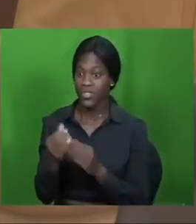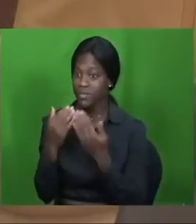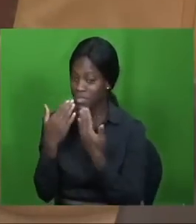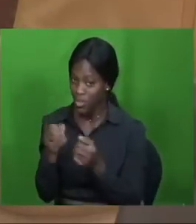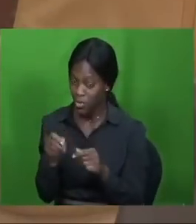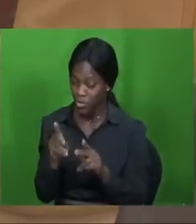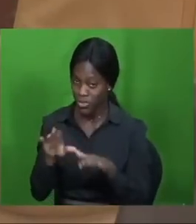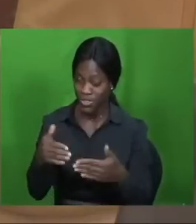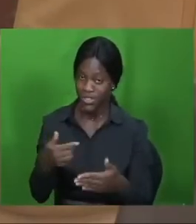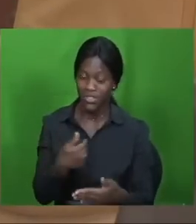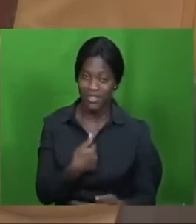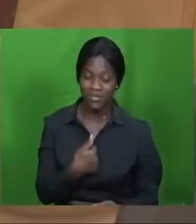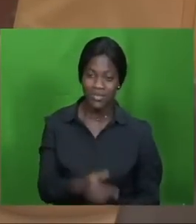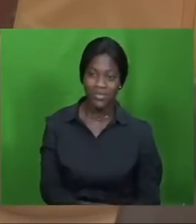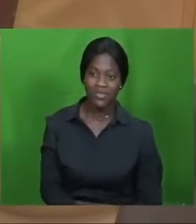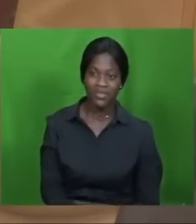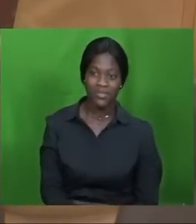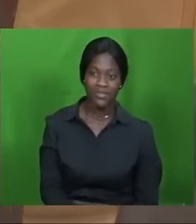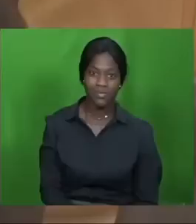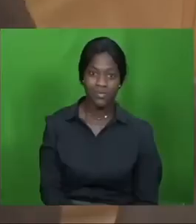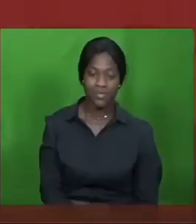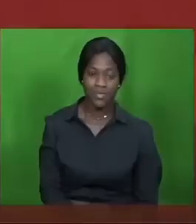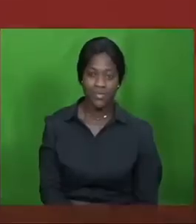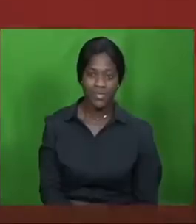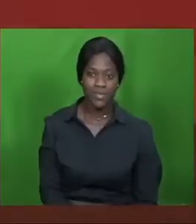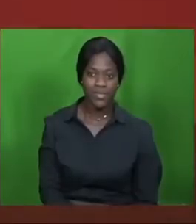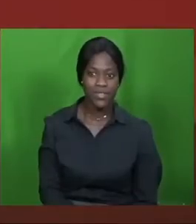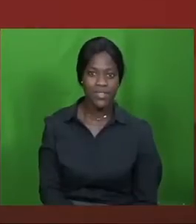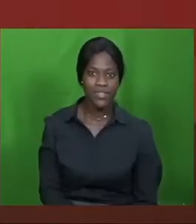you for the opportunity.